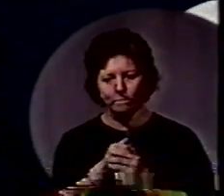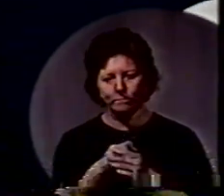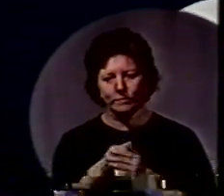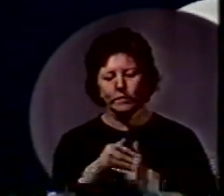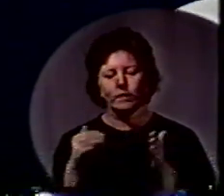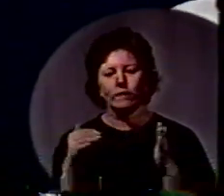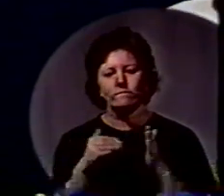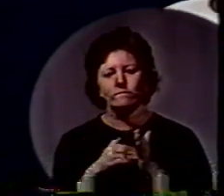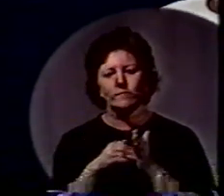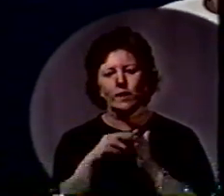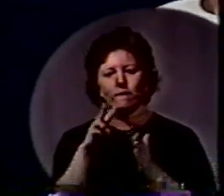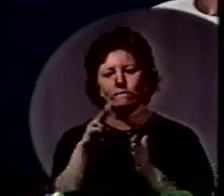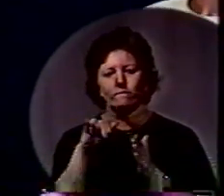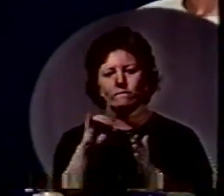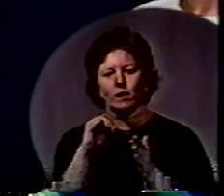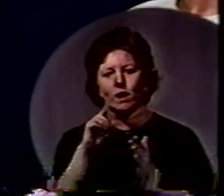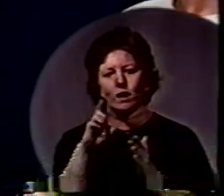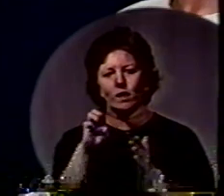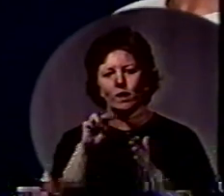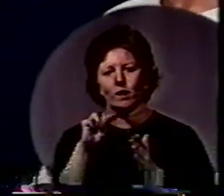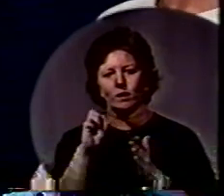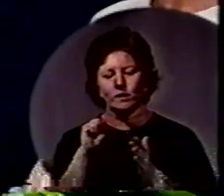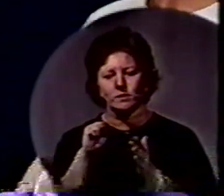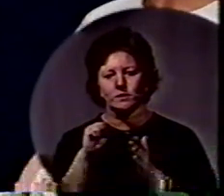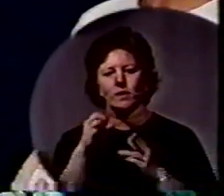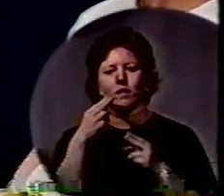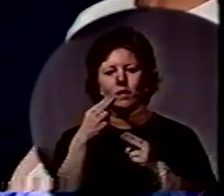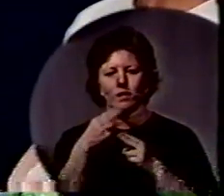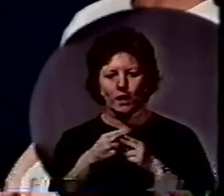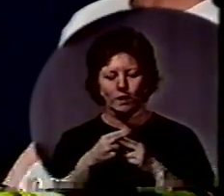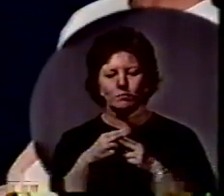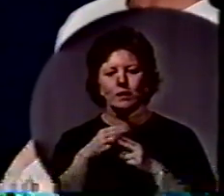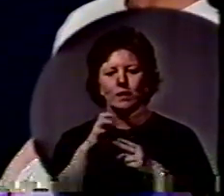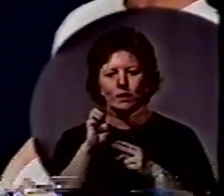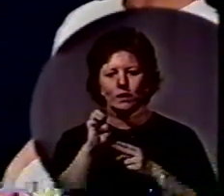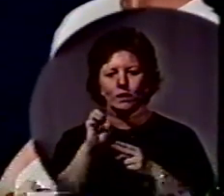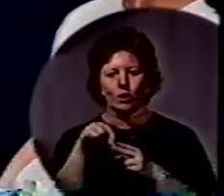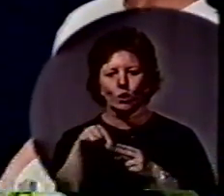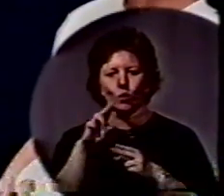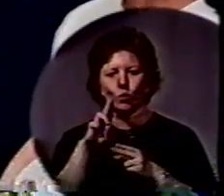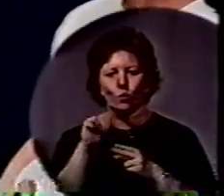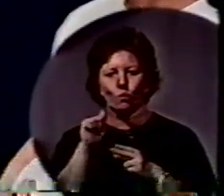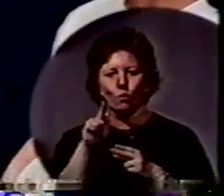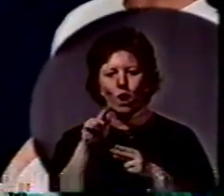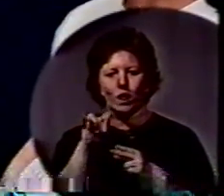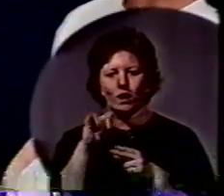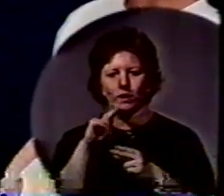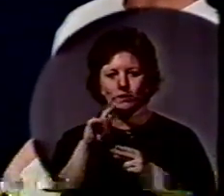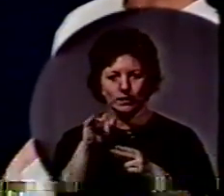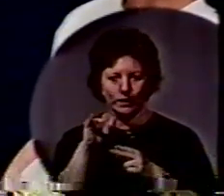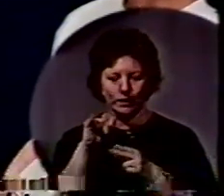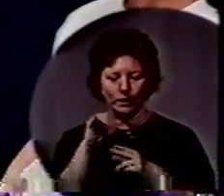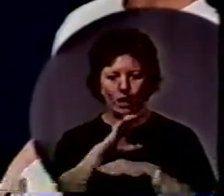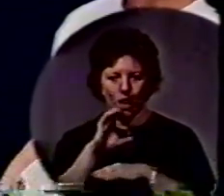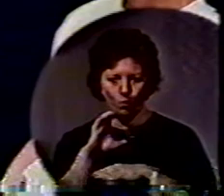Anti-Violence Project, Michelle Priest started that. You can call Equality Colorado. They're a great place to get some information on support